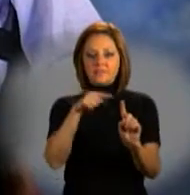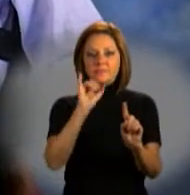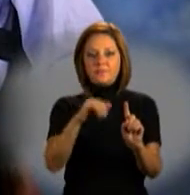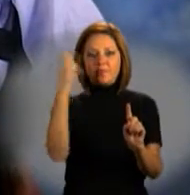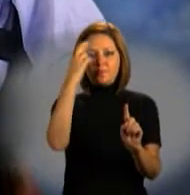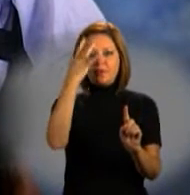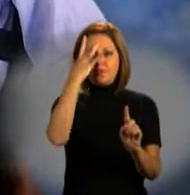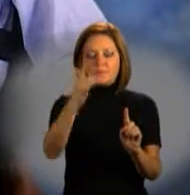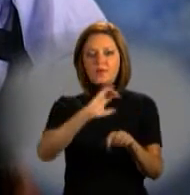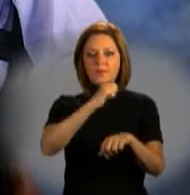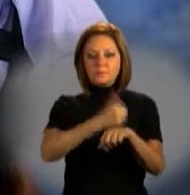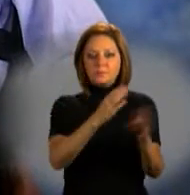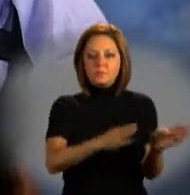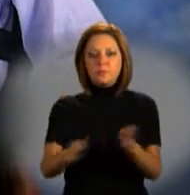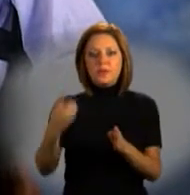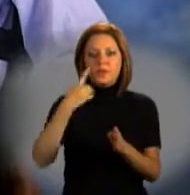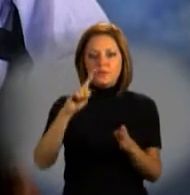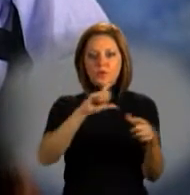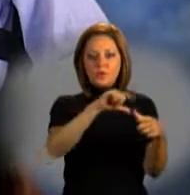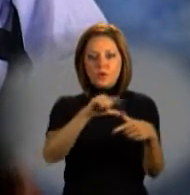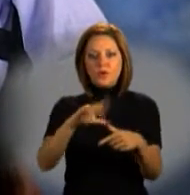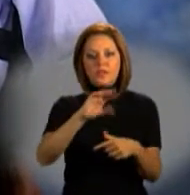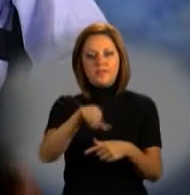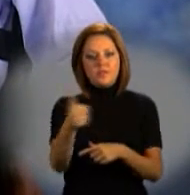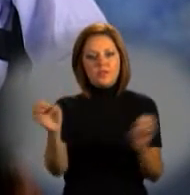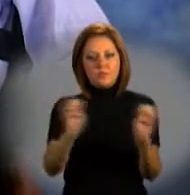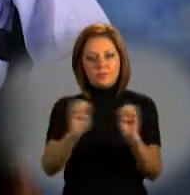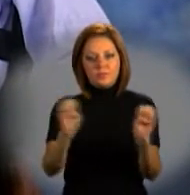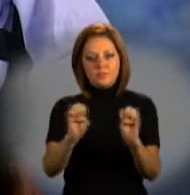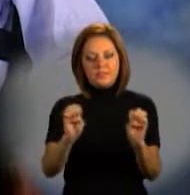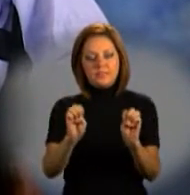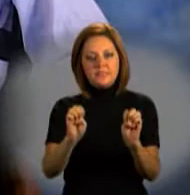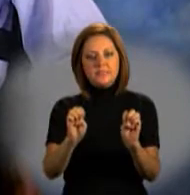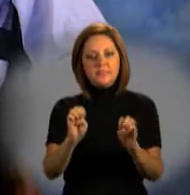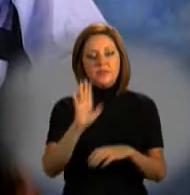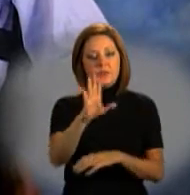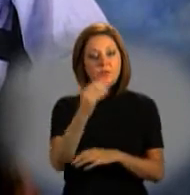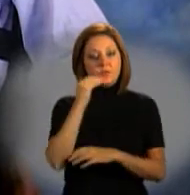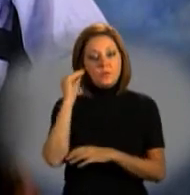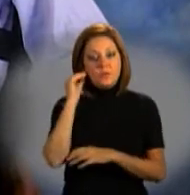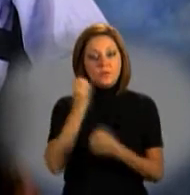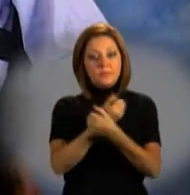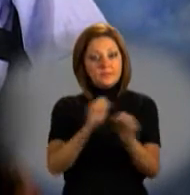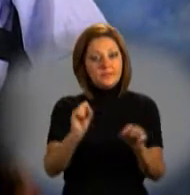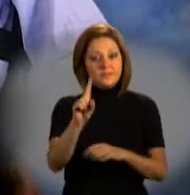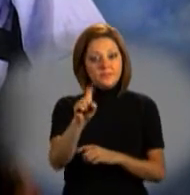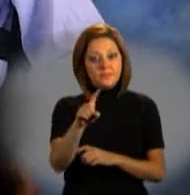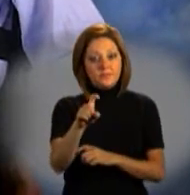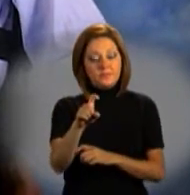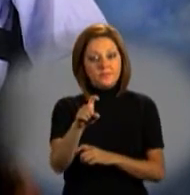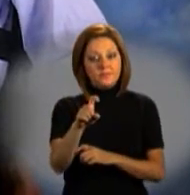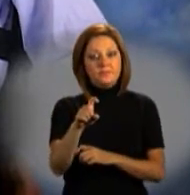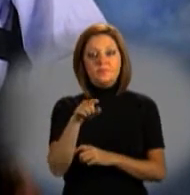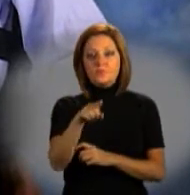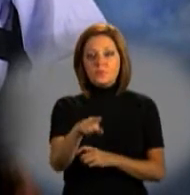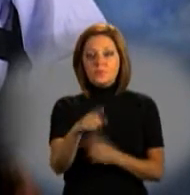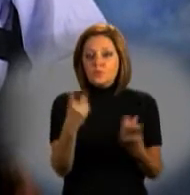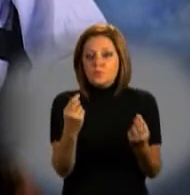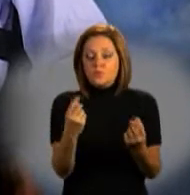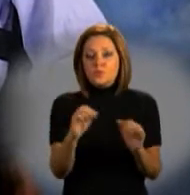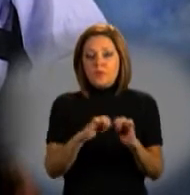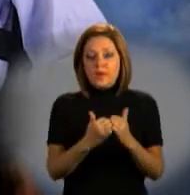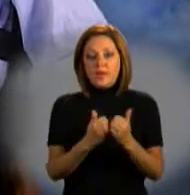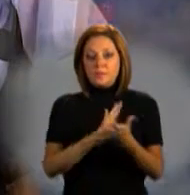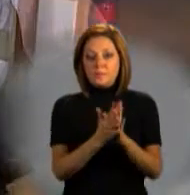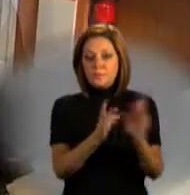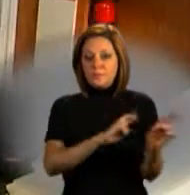safe is what preparing for hurricanes and other emergencies is all about. How safe is your home, and what should you do